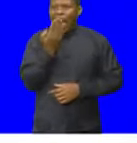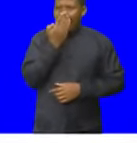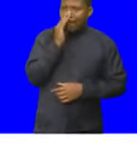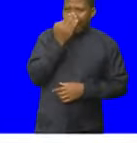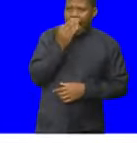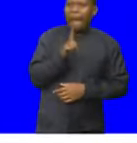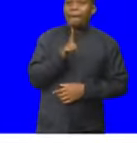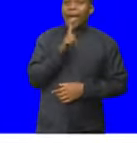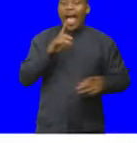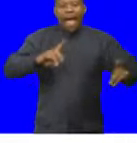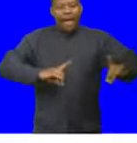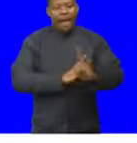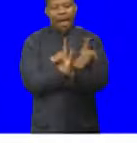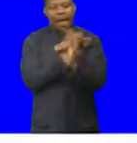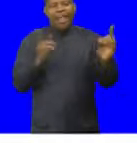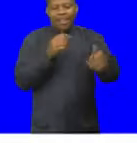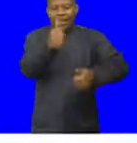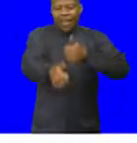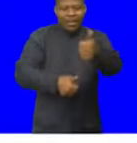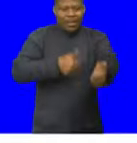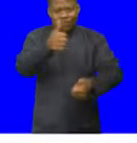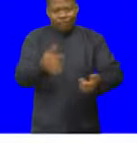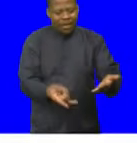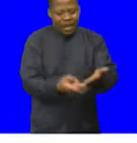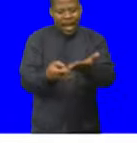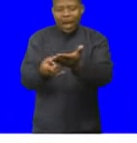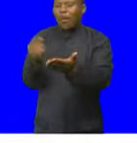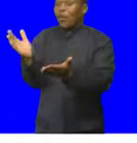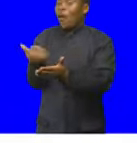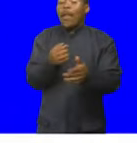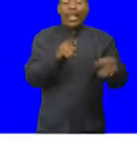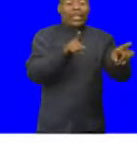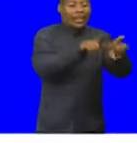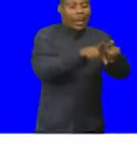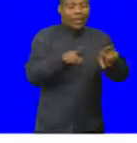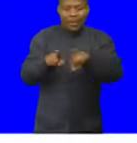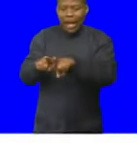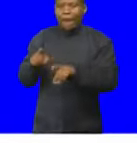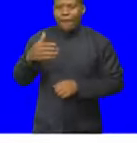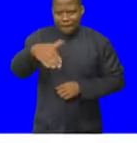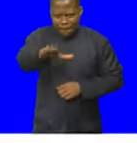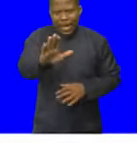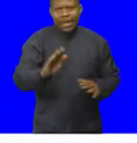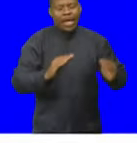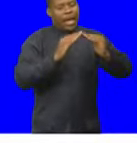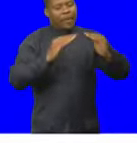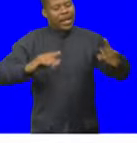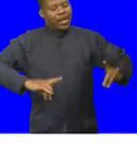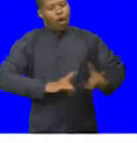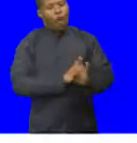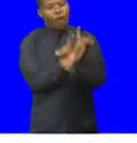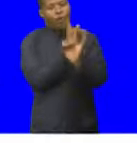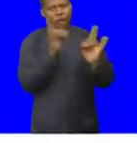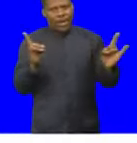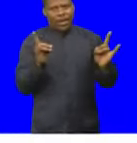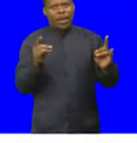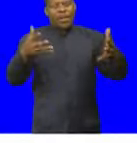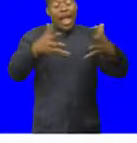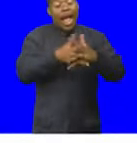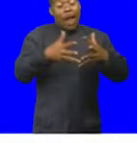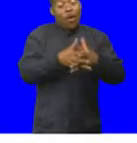aluthole lusito nakaya esibhedlela kuhambisana naloku belitiko letempilo bahlangene sibayeni